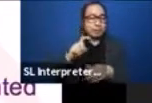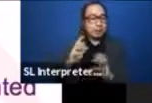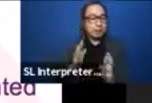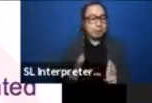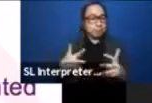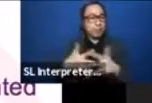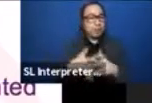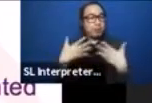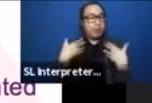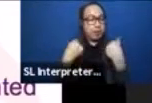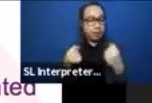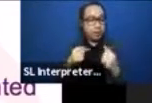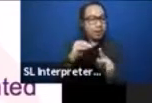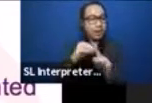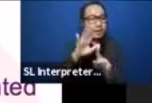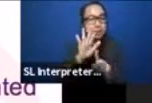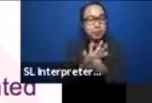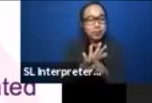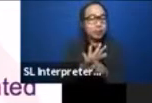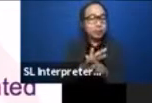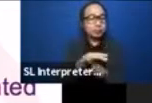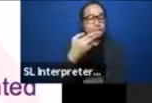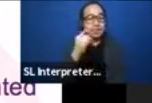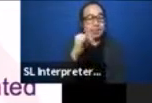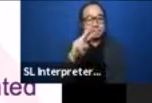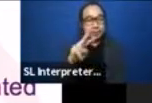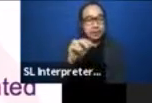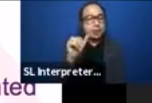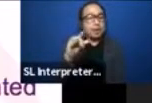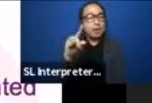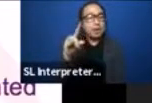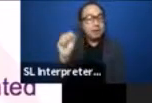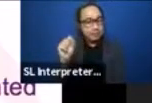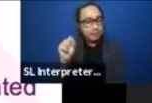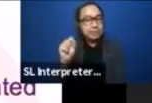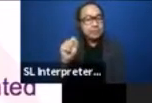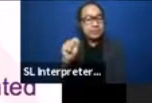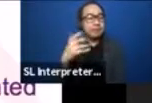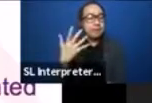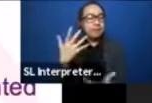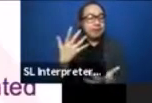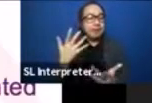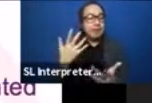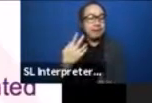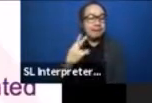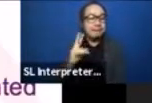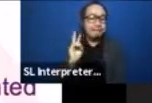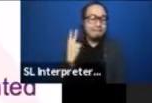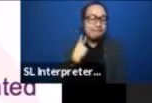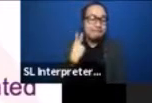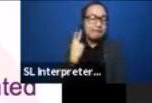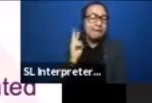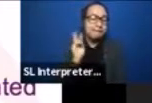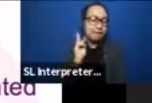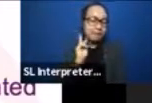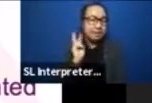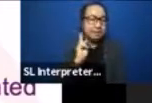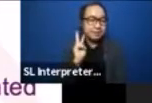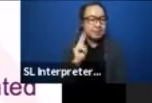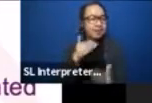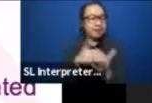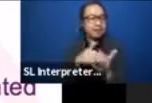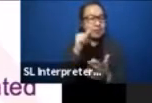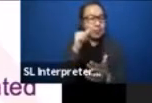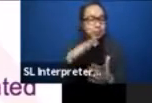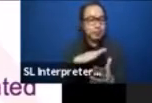and reproductive health risk, and violence. Violence against women has been found to have detrimental